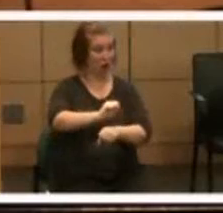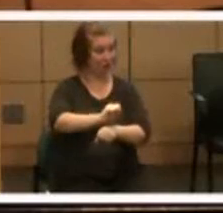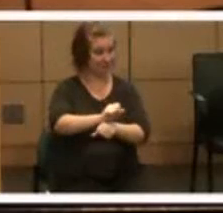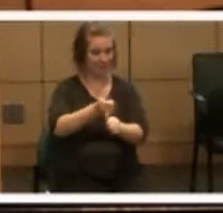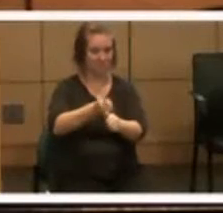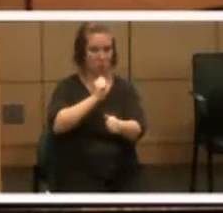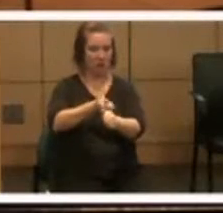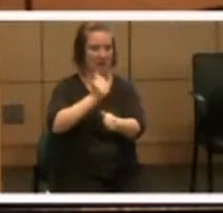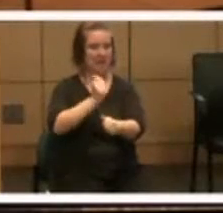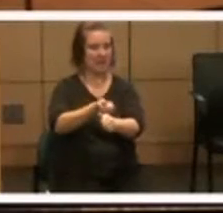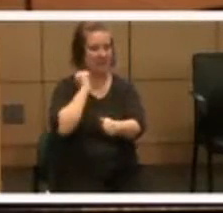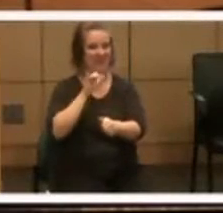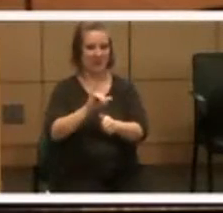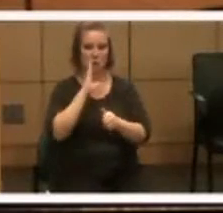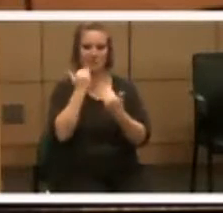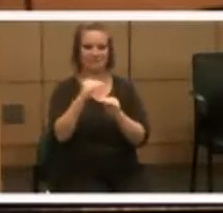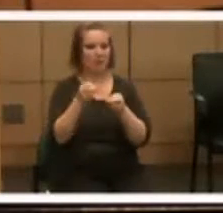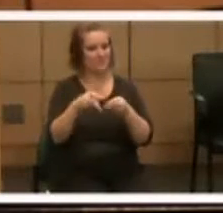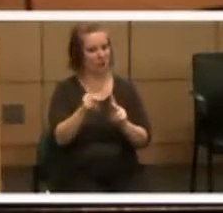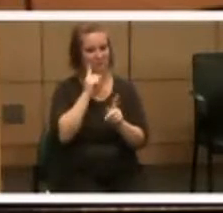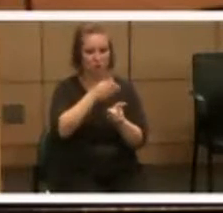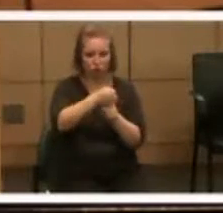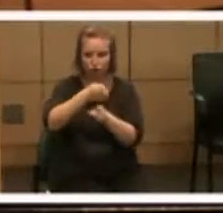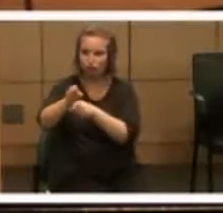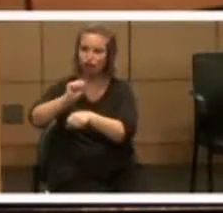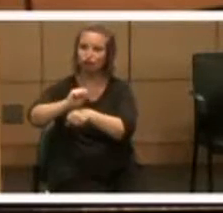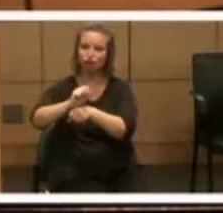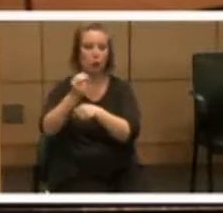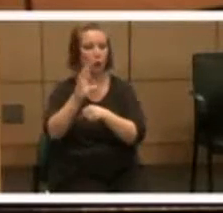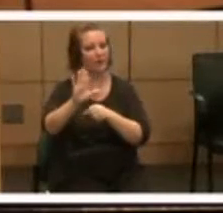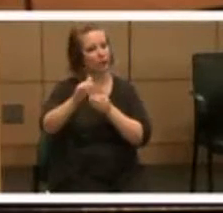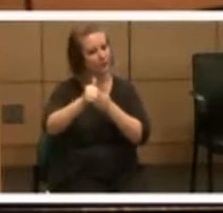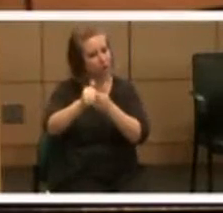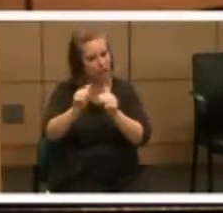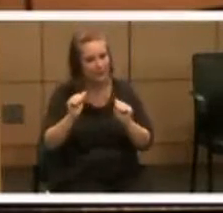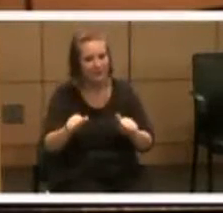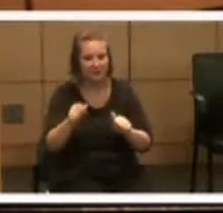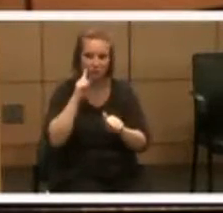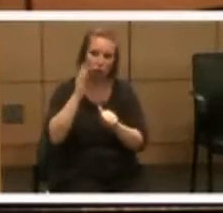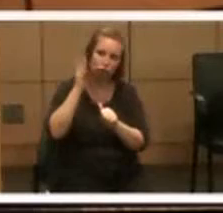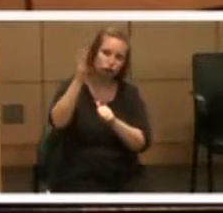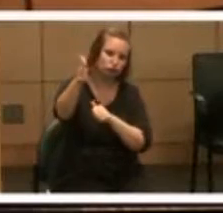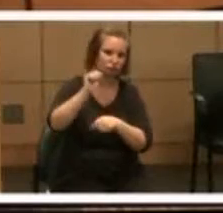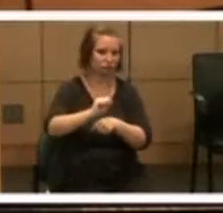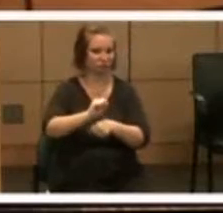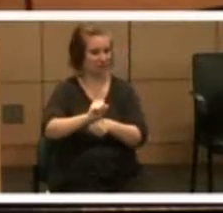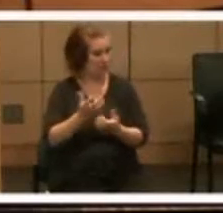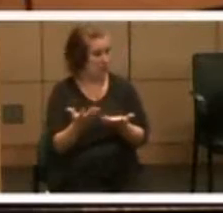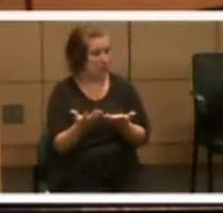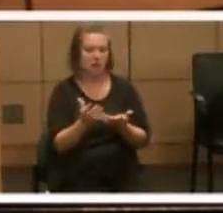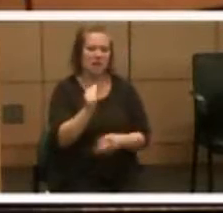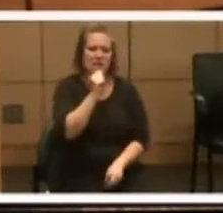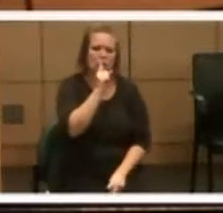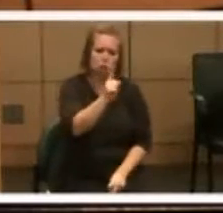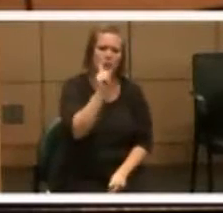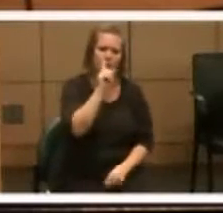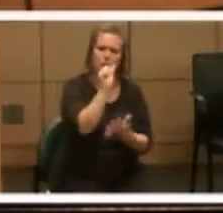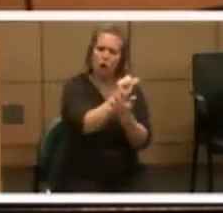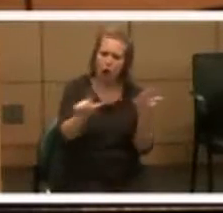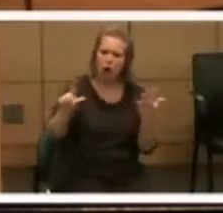may limit their opportunities in certain professions or their leadership capacities. And that's not true over across the